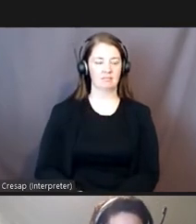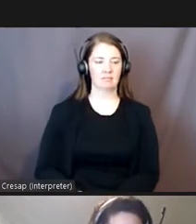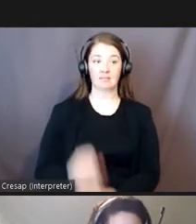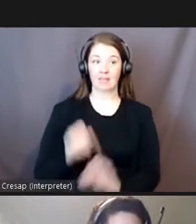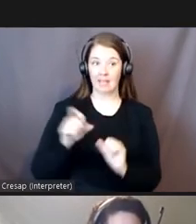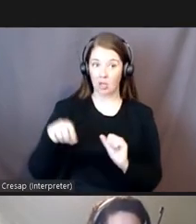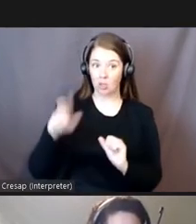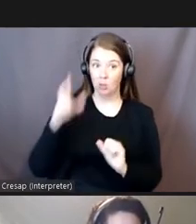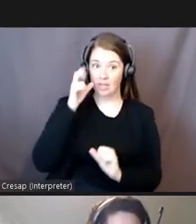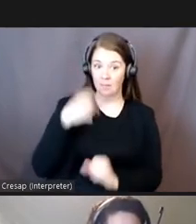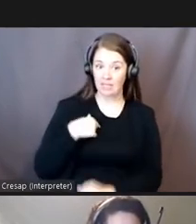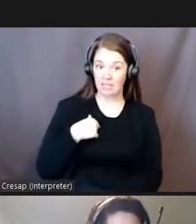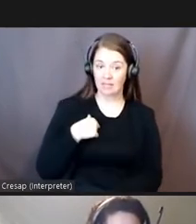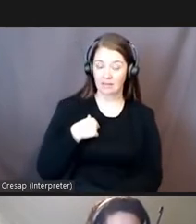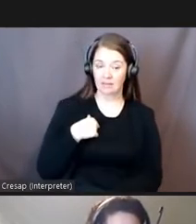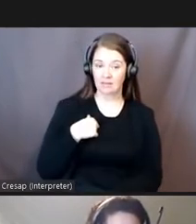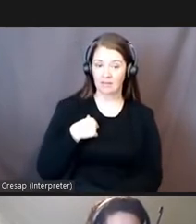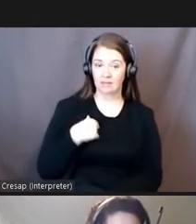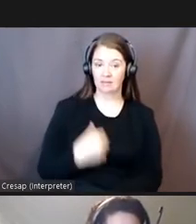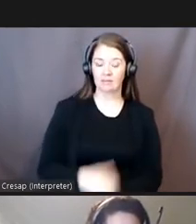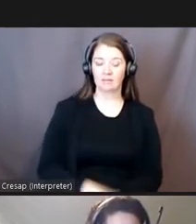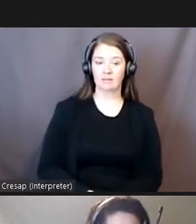Can everyone hear me?